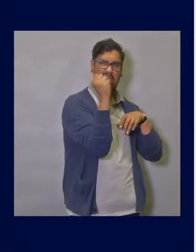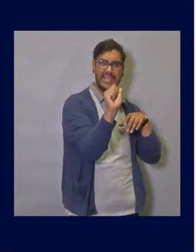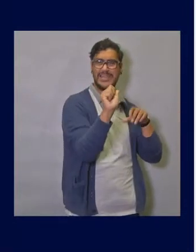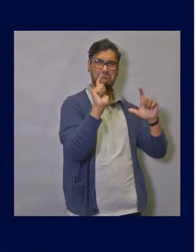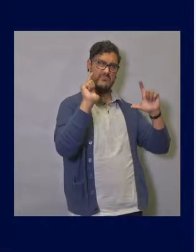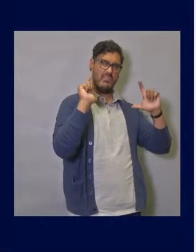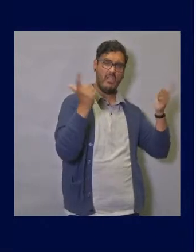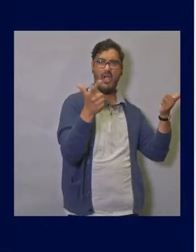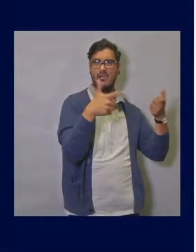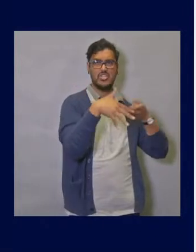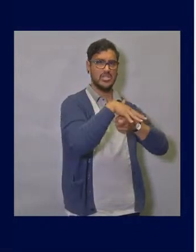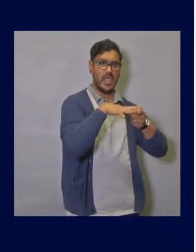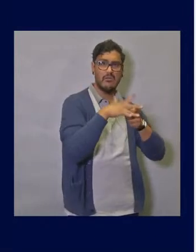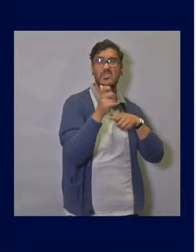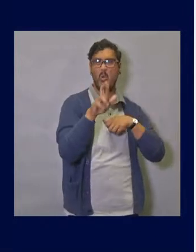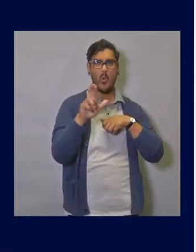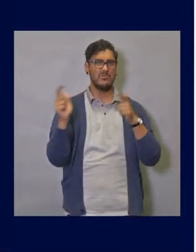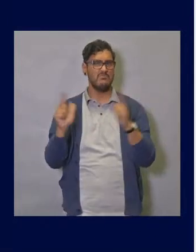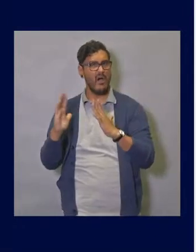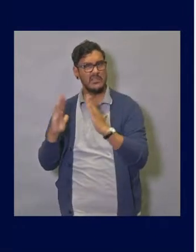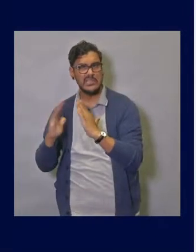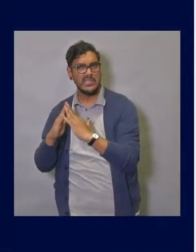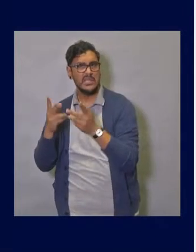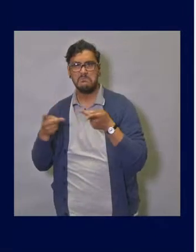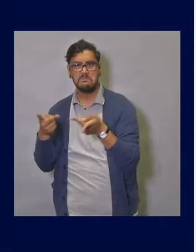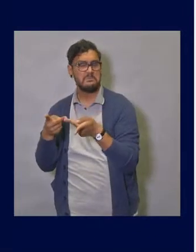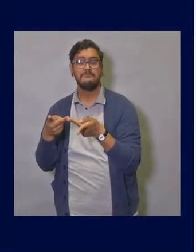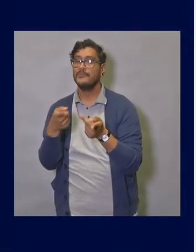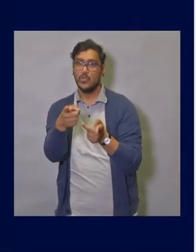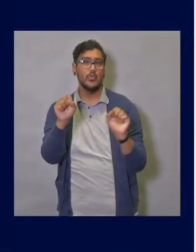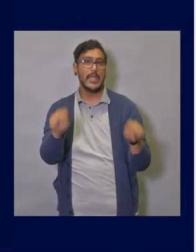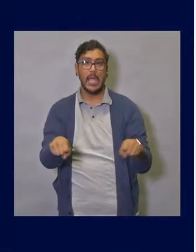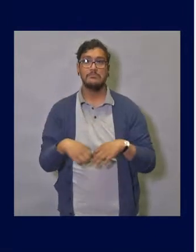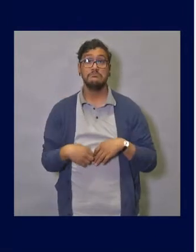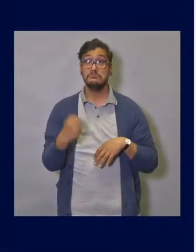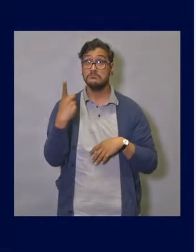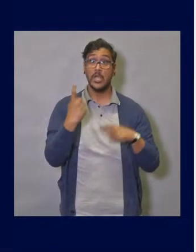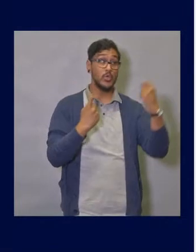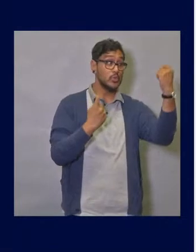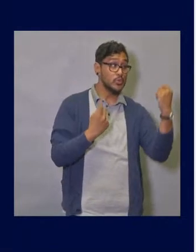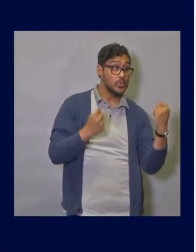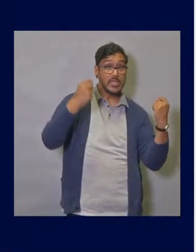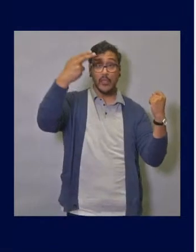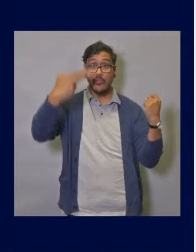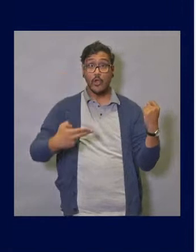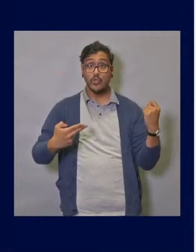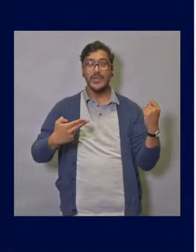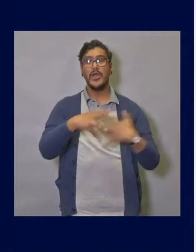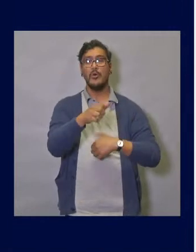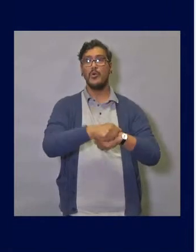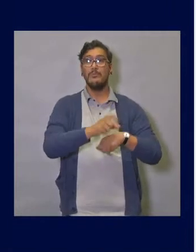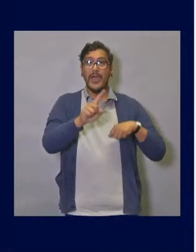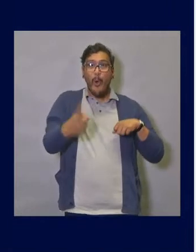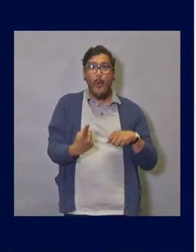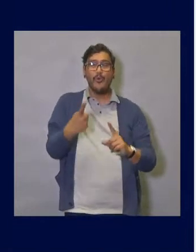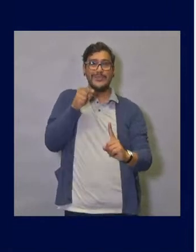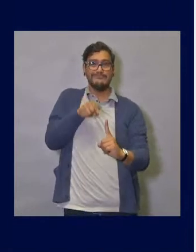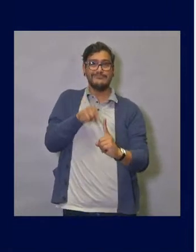city sites. And on Tuesdays and Thursdays, the appointments are reserved for food and agriculture workers.